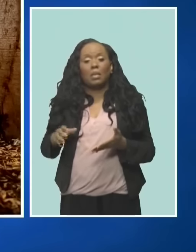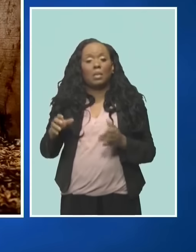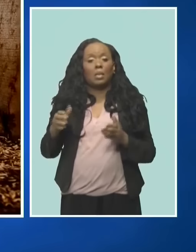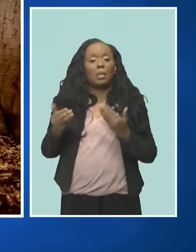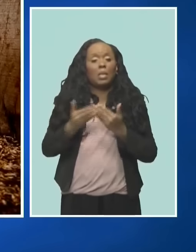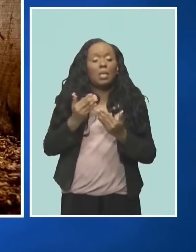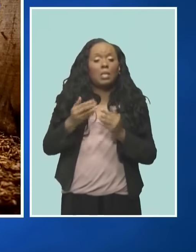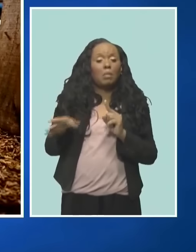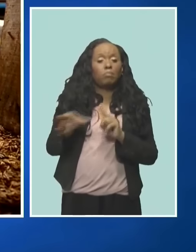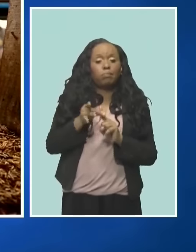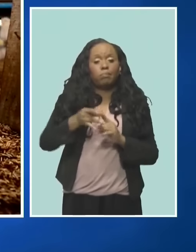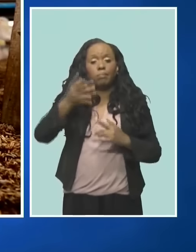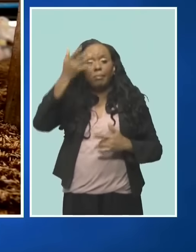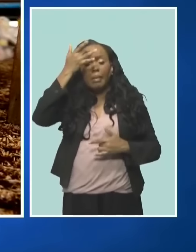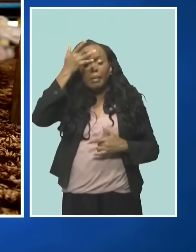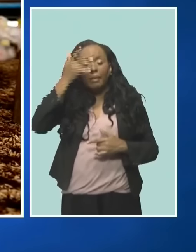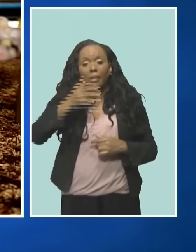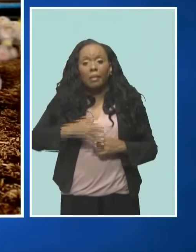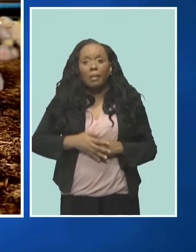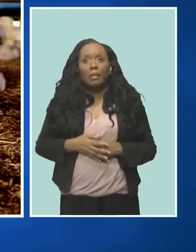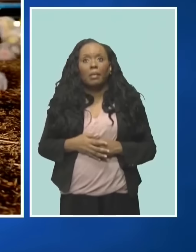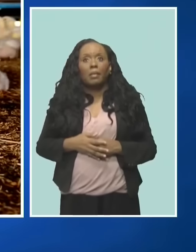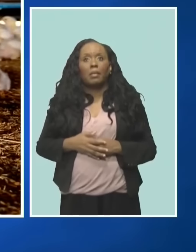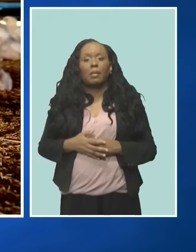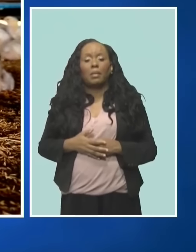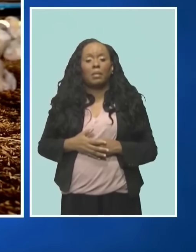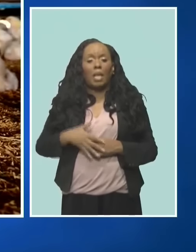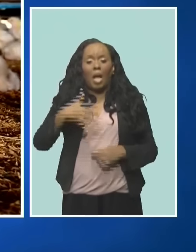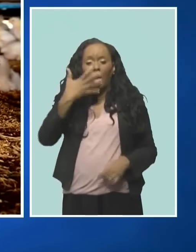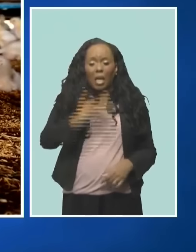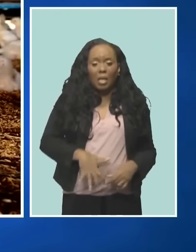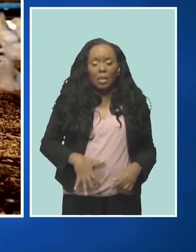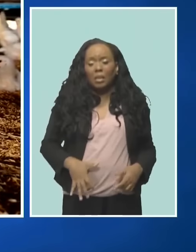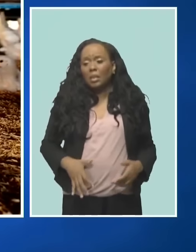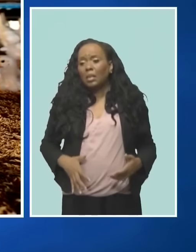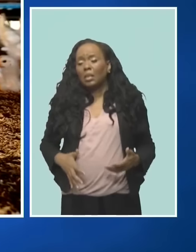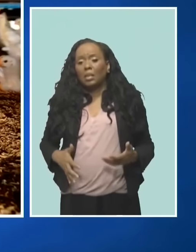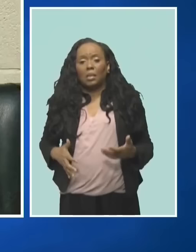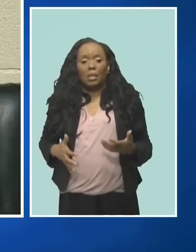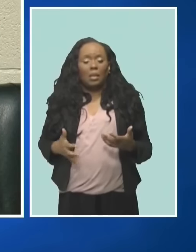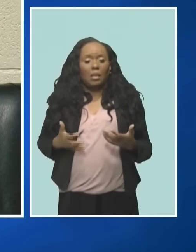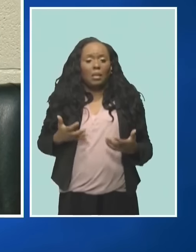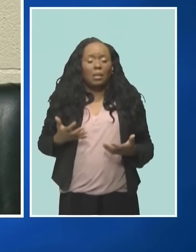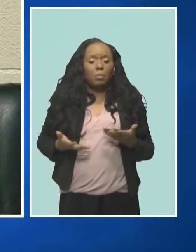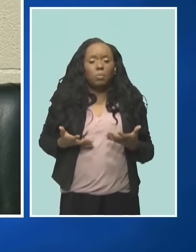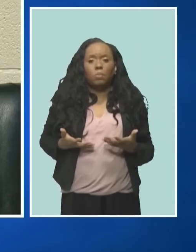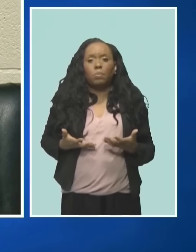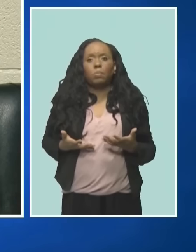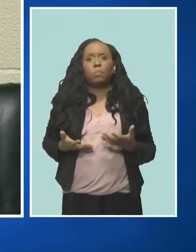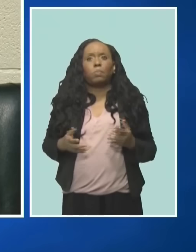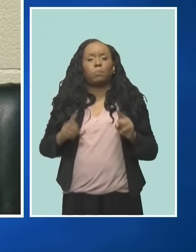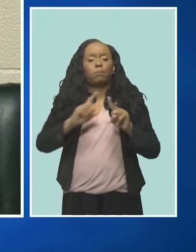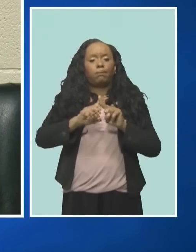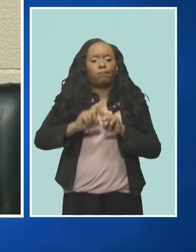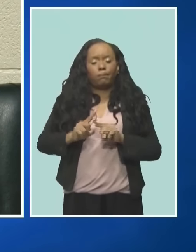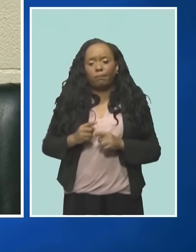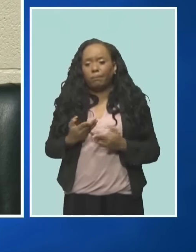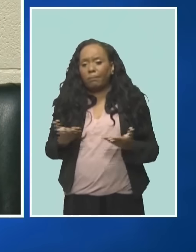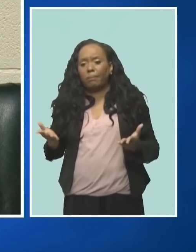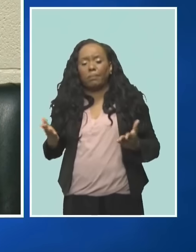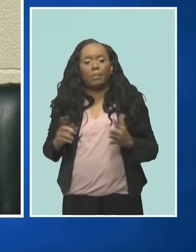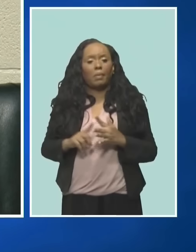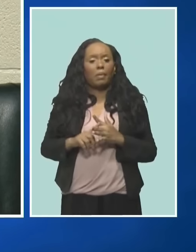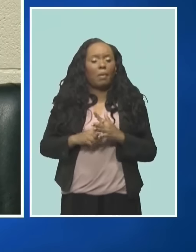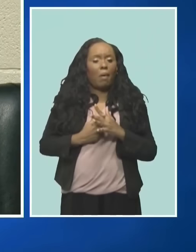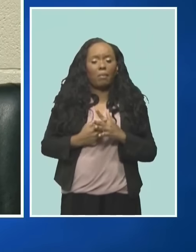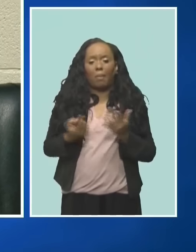disease because they're in heat stress, and then you get a multitude of things going on.